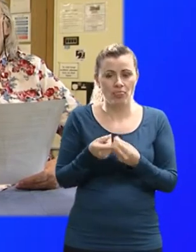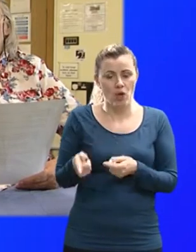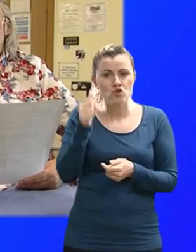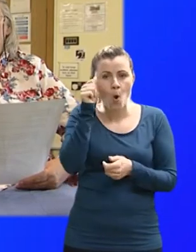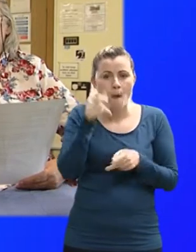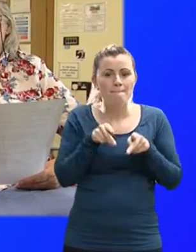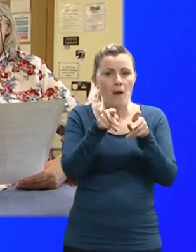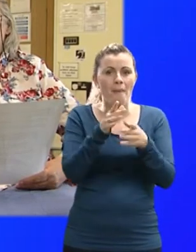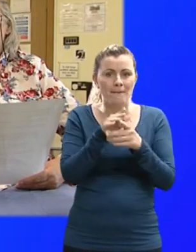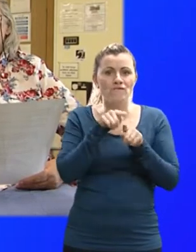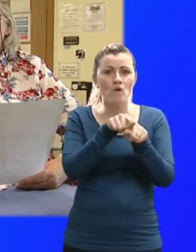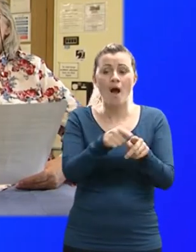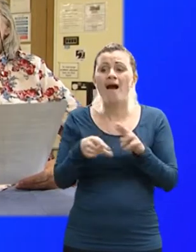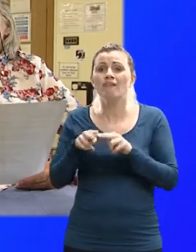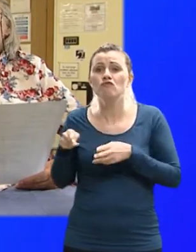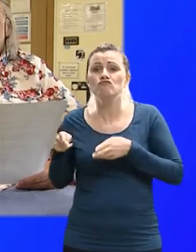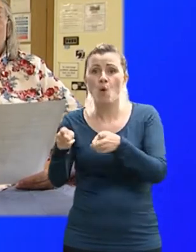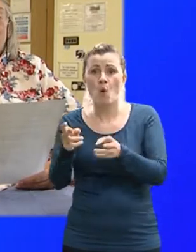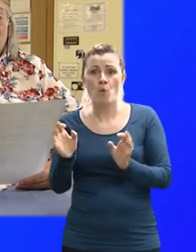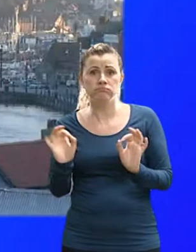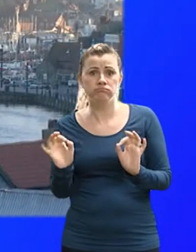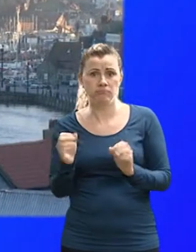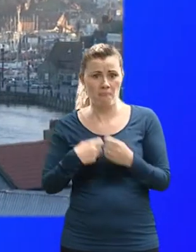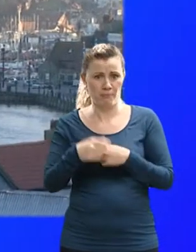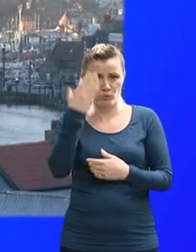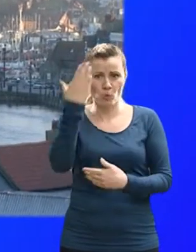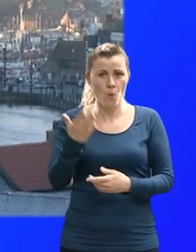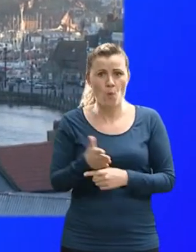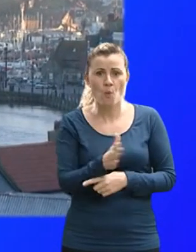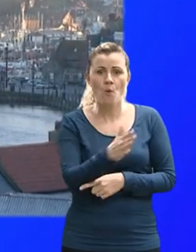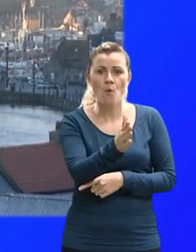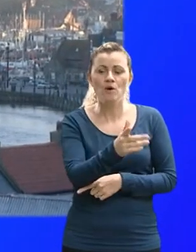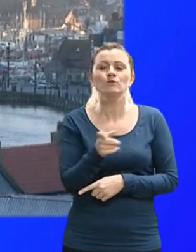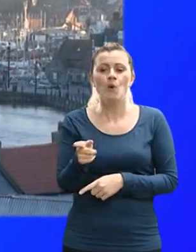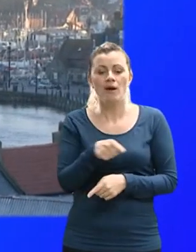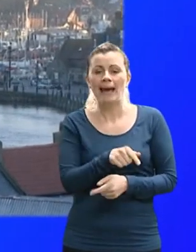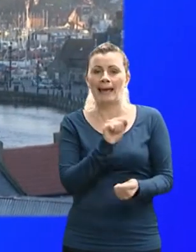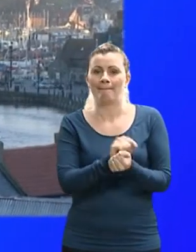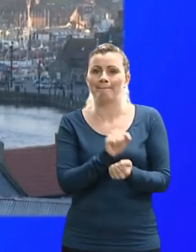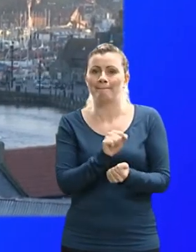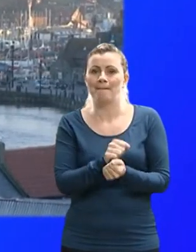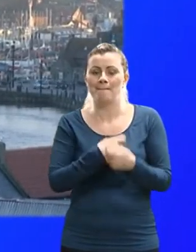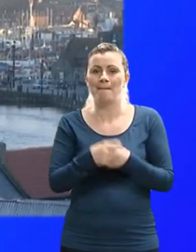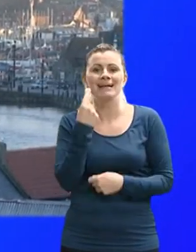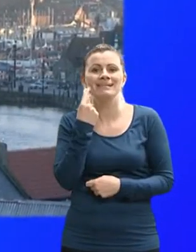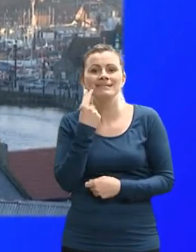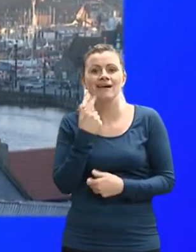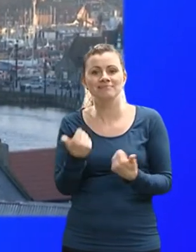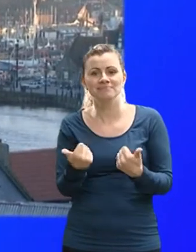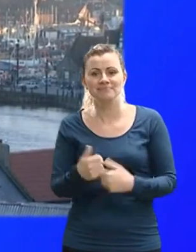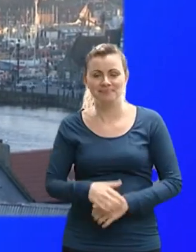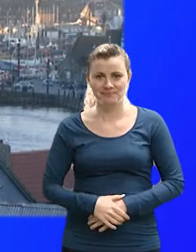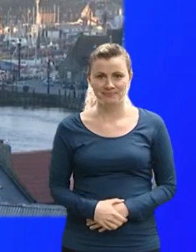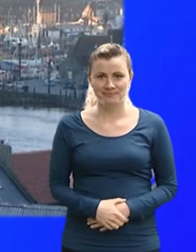people with visual impairment who were relying on the curb edge for their seeing dog or their